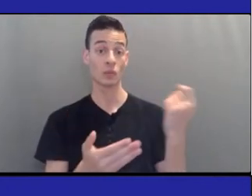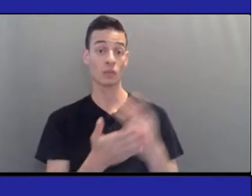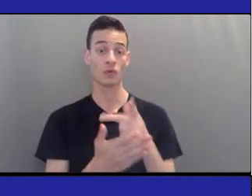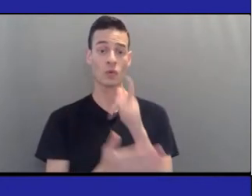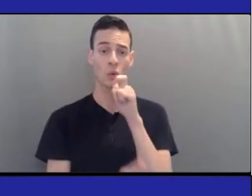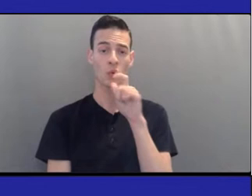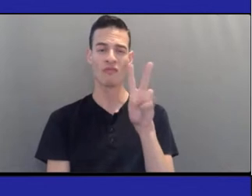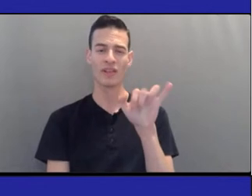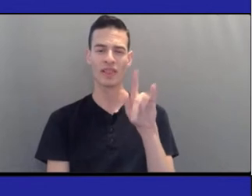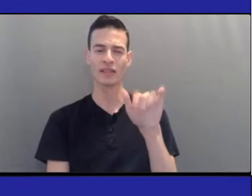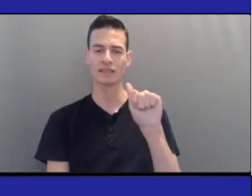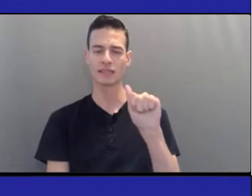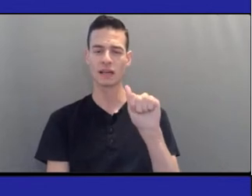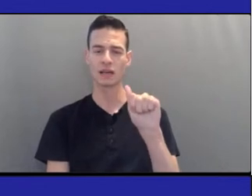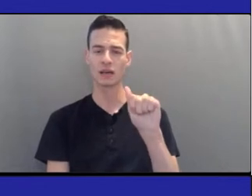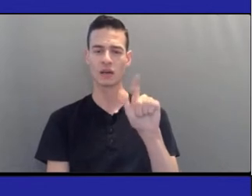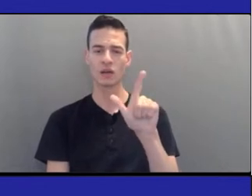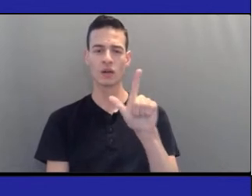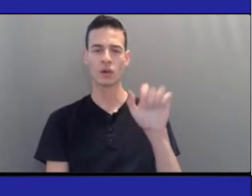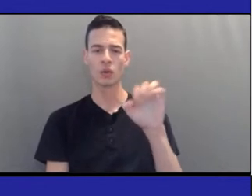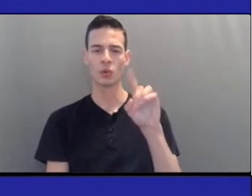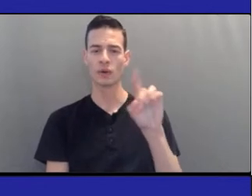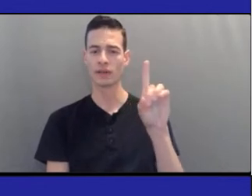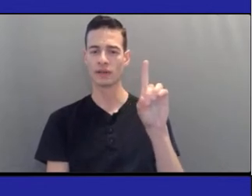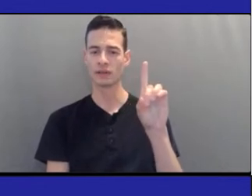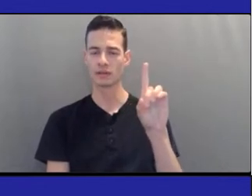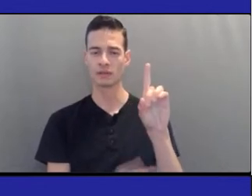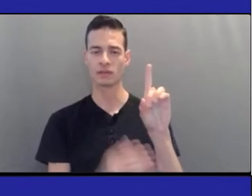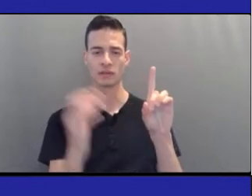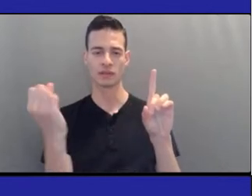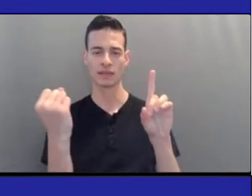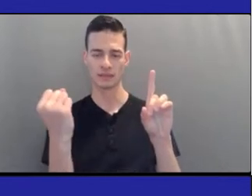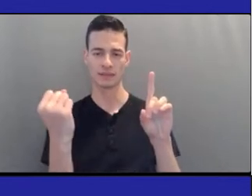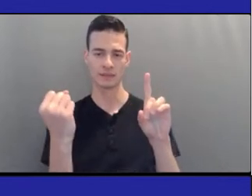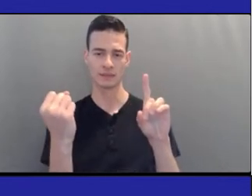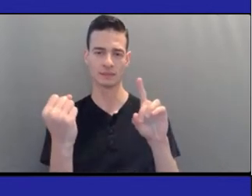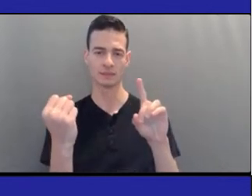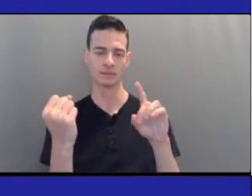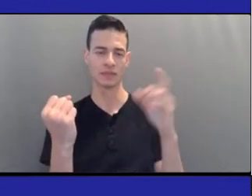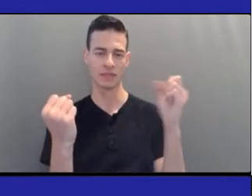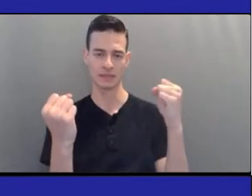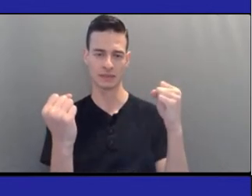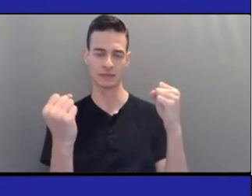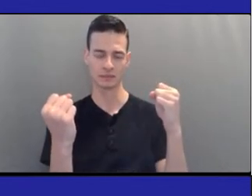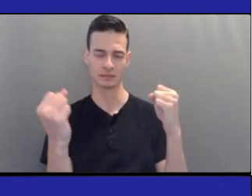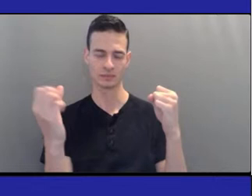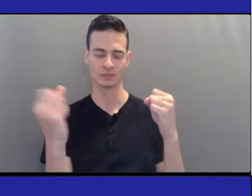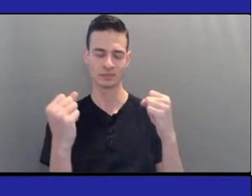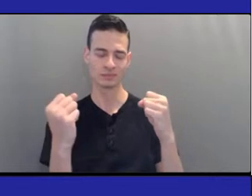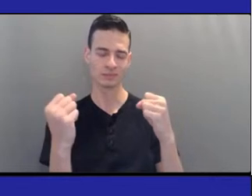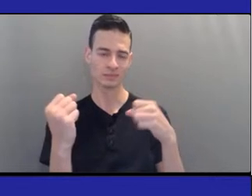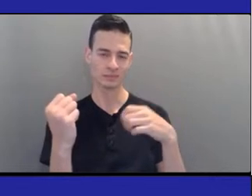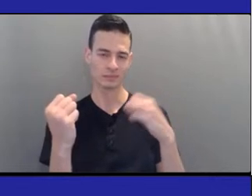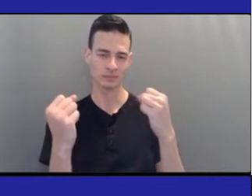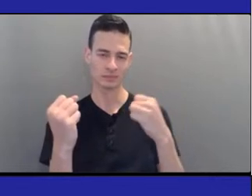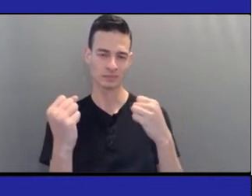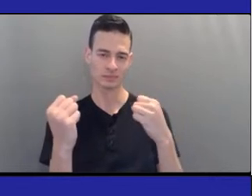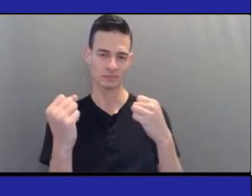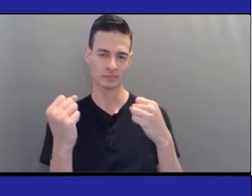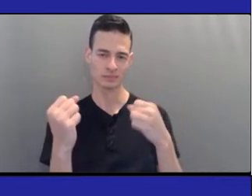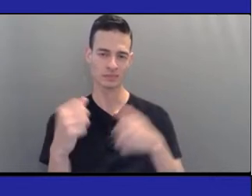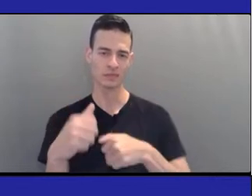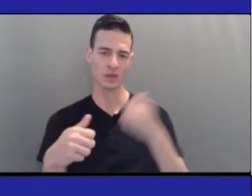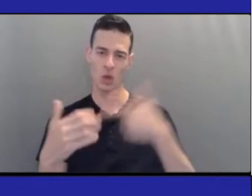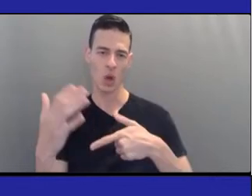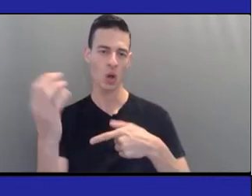Lloyd, Dr. Katz? Yes. Karen San Hilaire? Yes. Erin Kelly? Yes. William Fisher? Yes. Barbara Lowe? Yes.